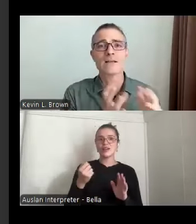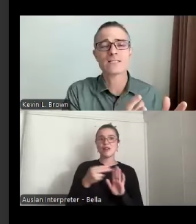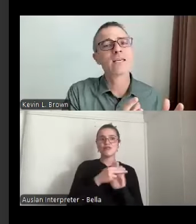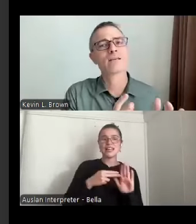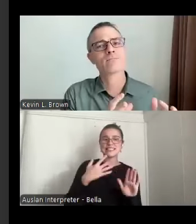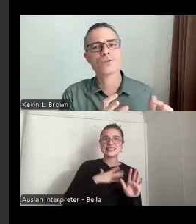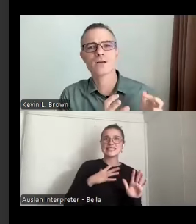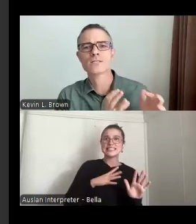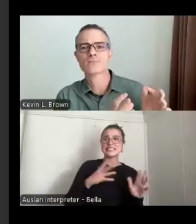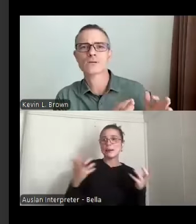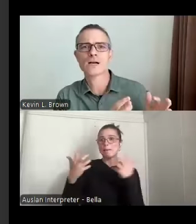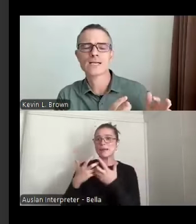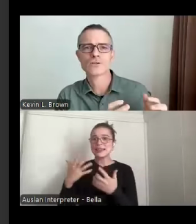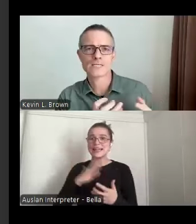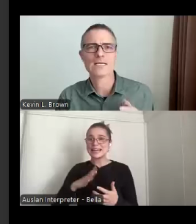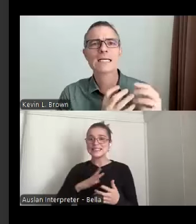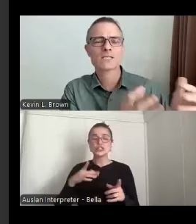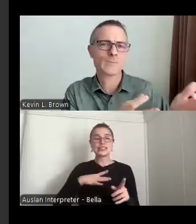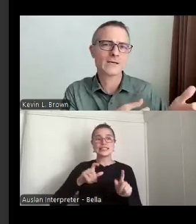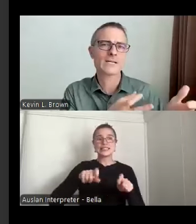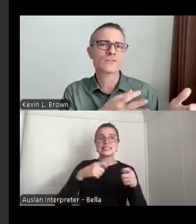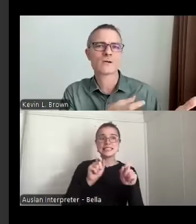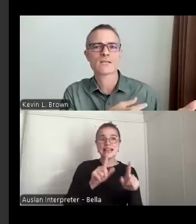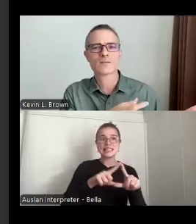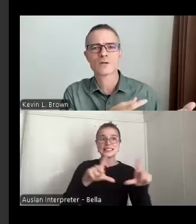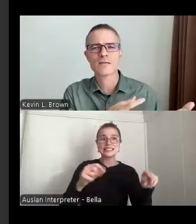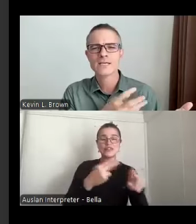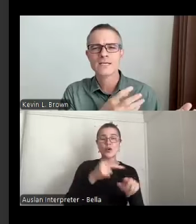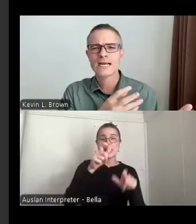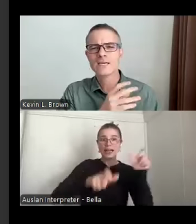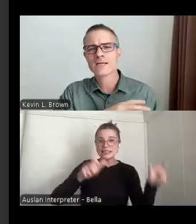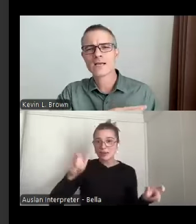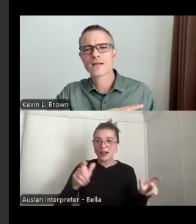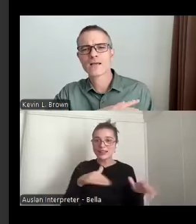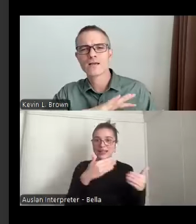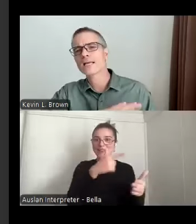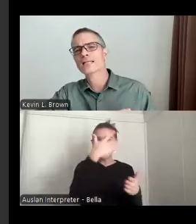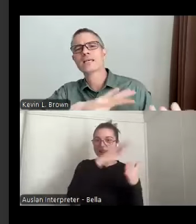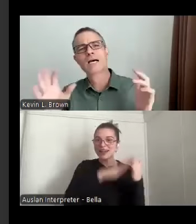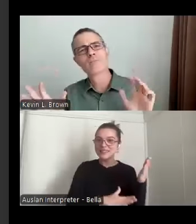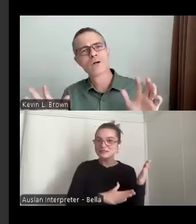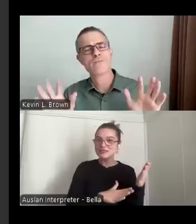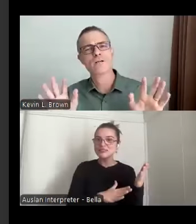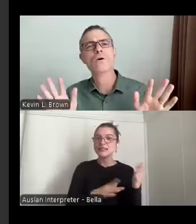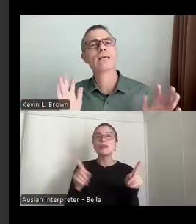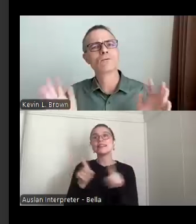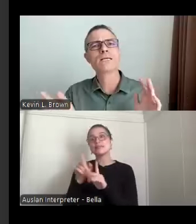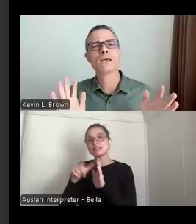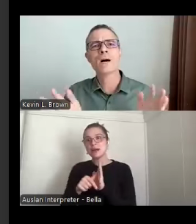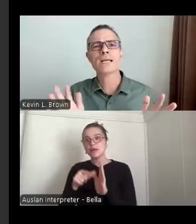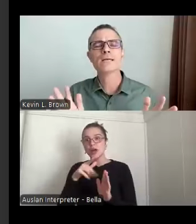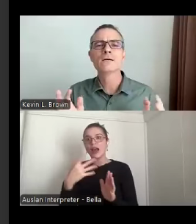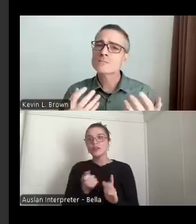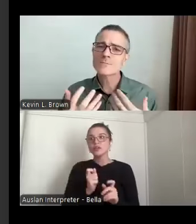often selling a ticket to a customer, right? You're selling an experience to a customer. And then at the same time, you're often going and